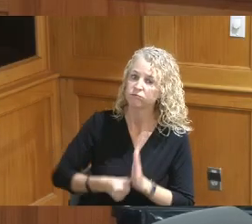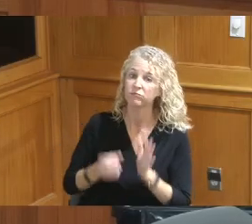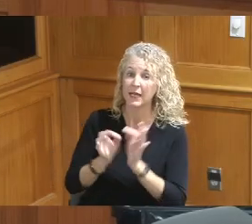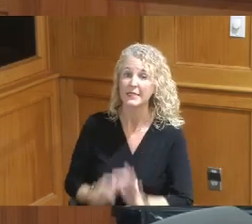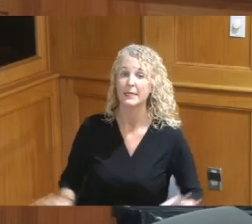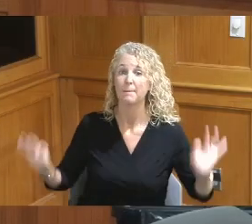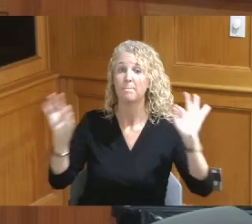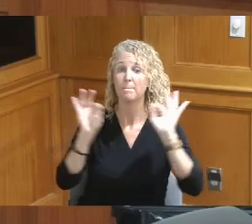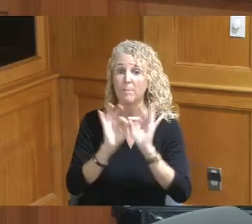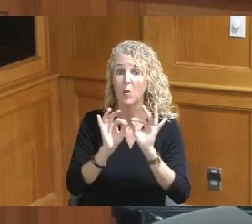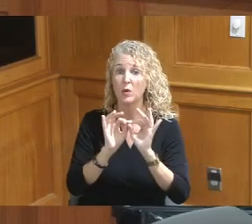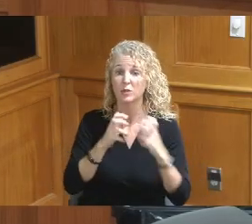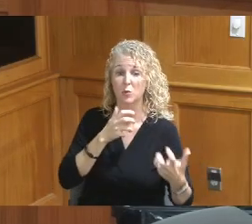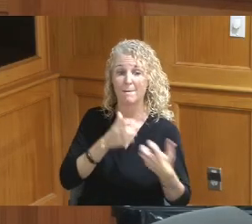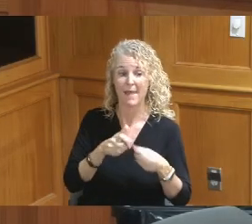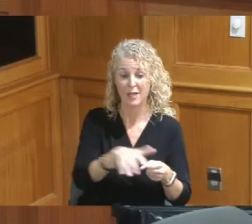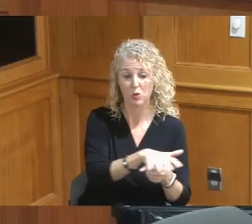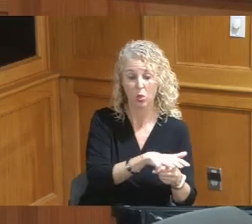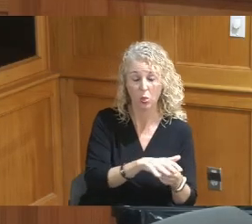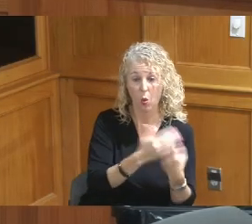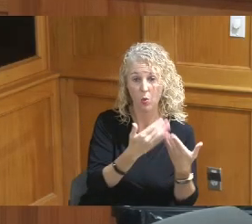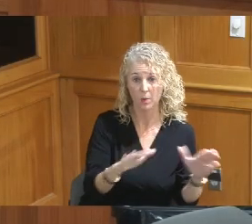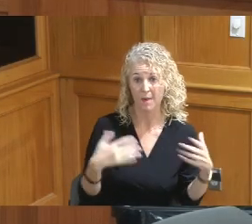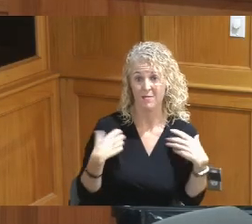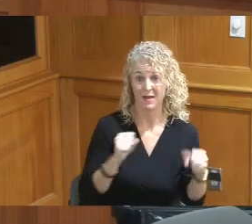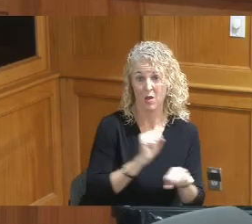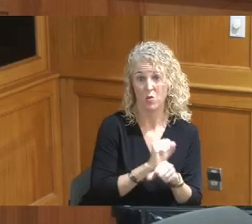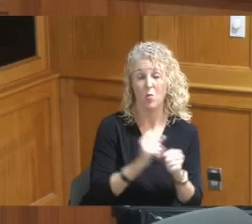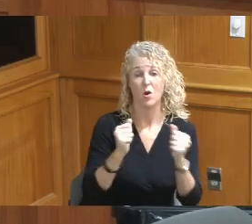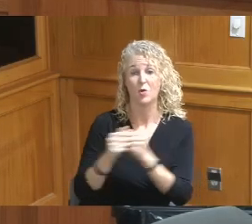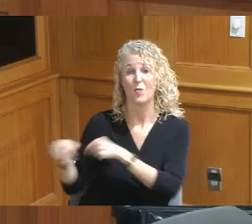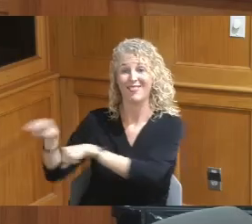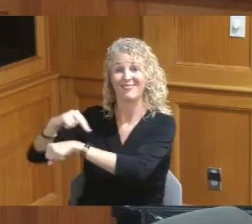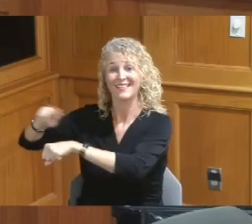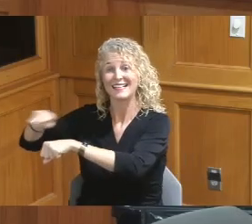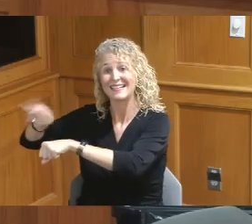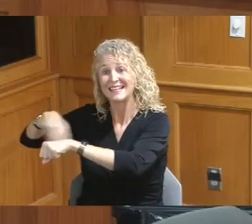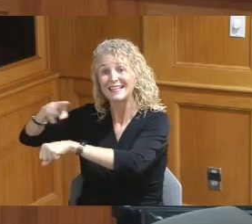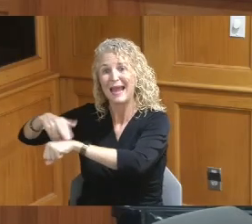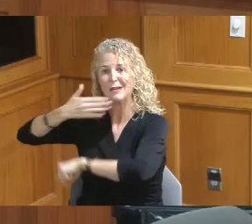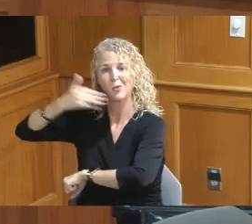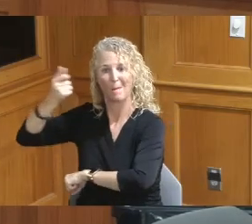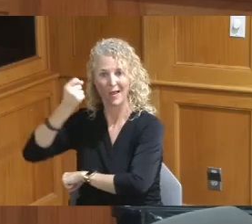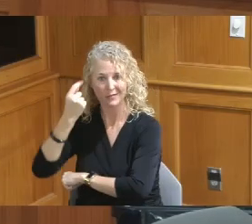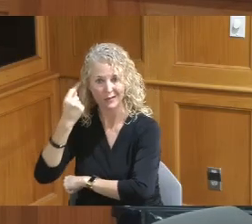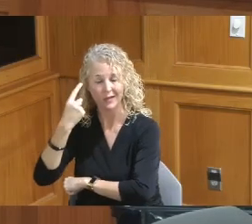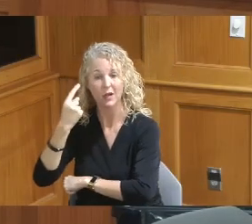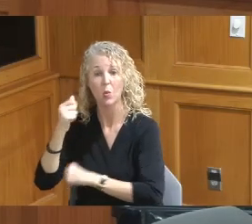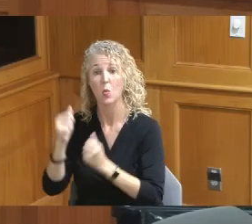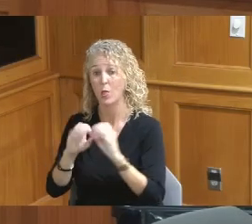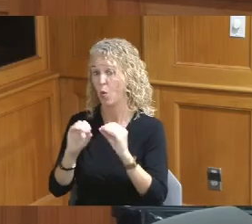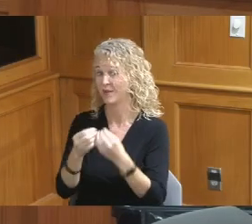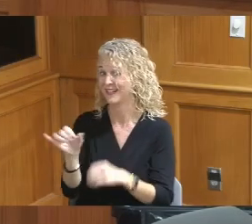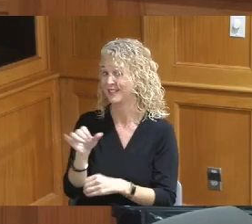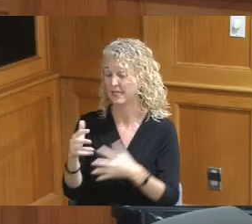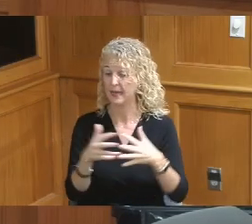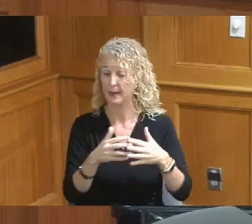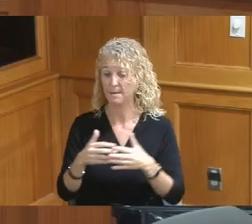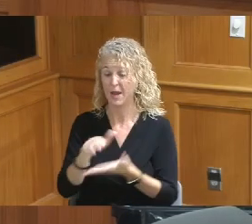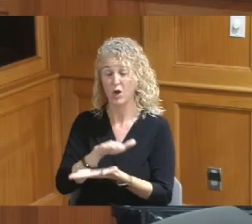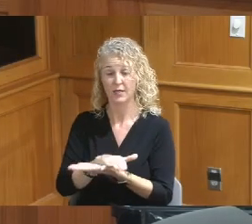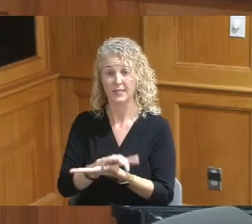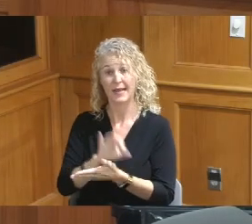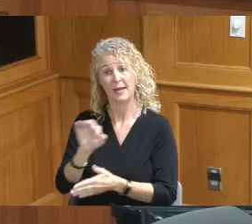importance of aligning local public health efforts with national best practices from organizations like the American Academy